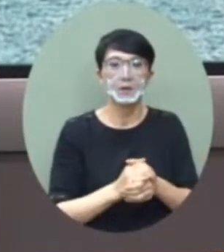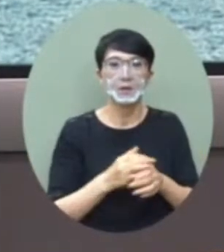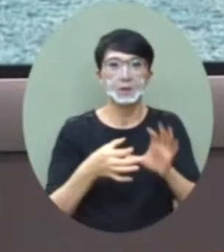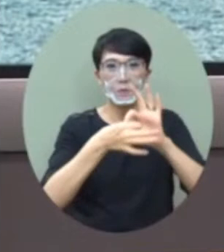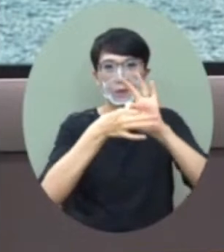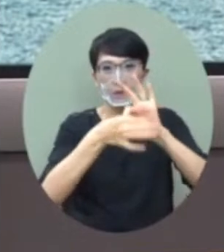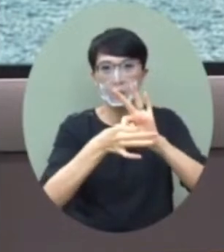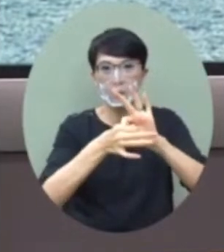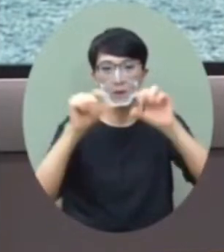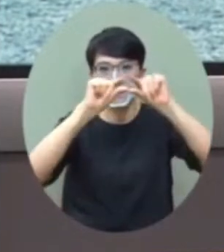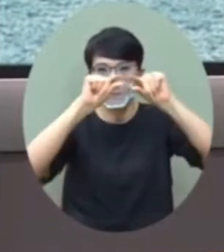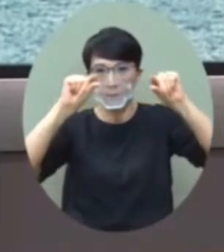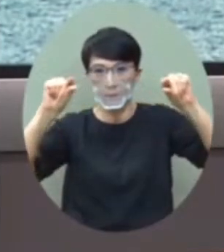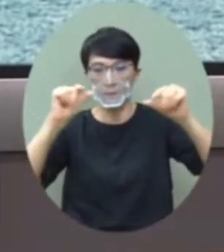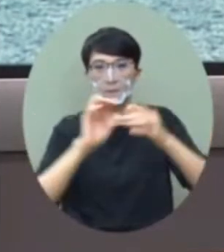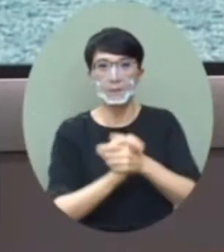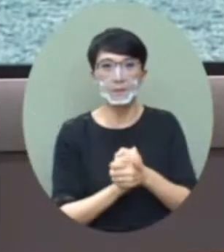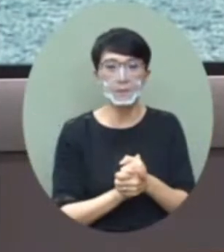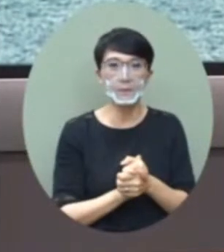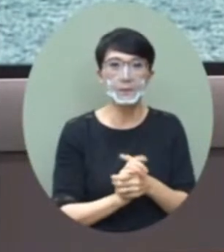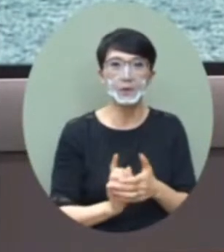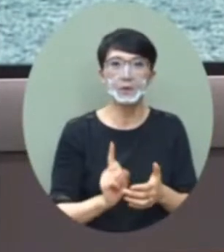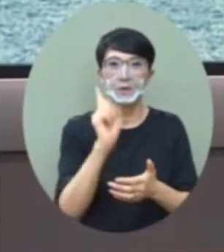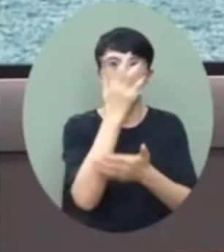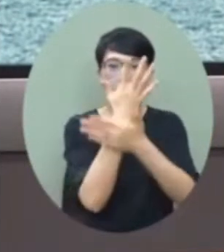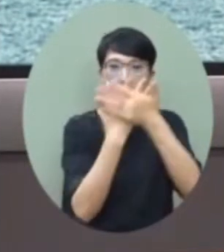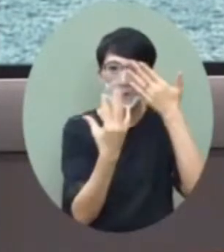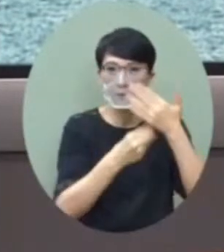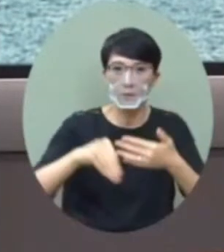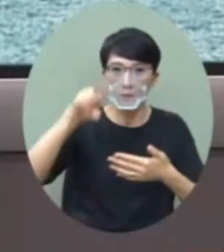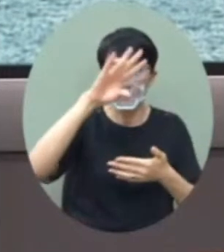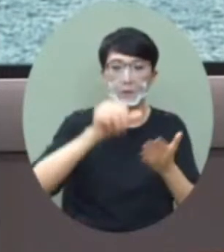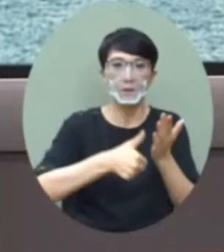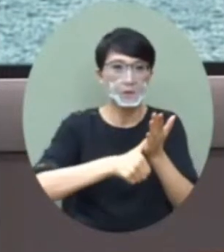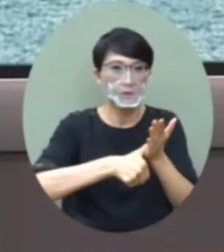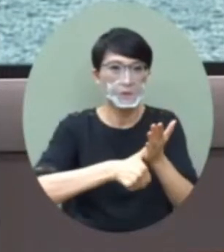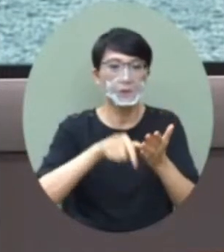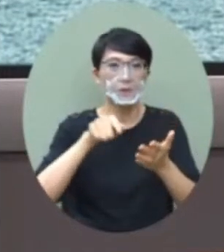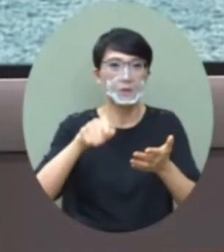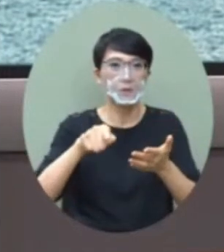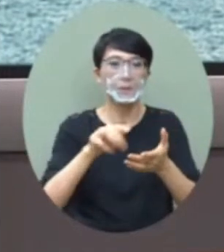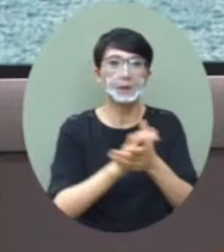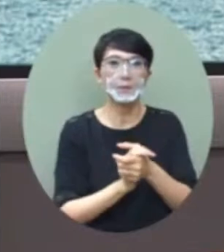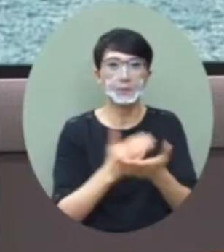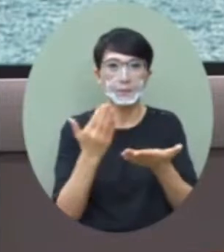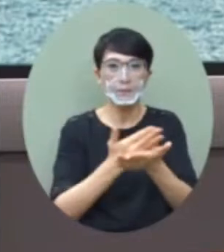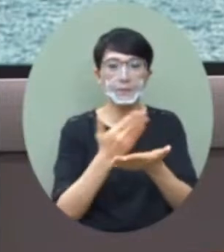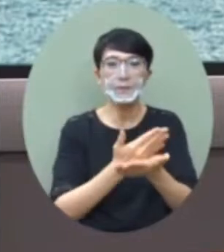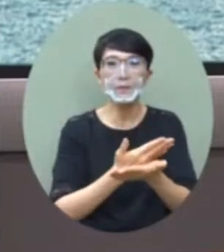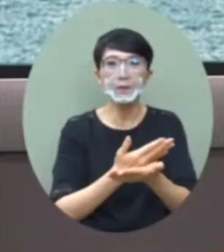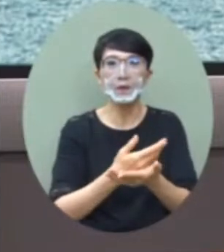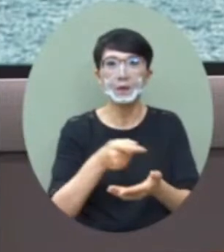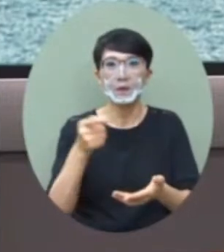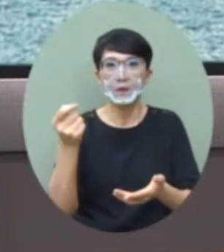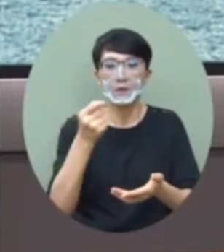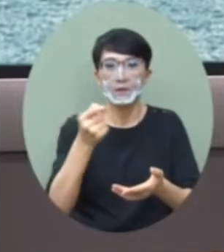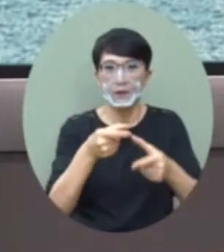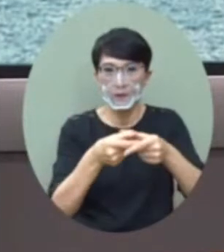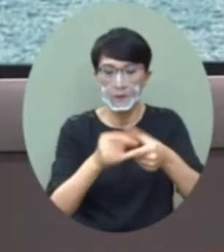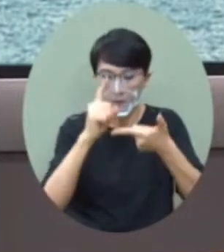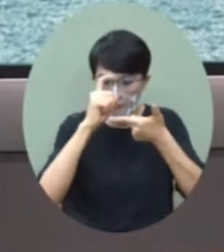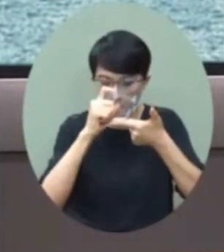message, the link must be used within 24 hours. We do not want to